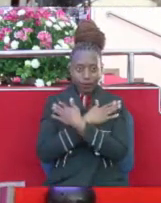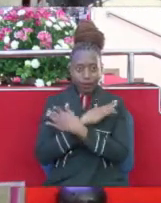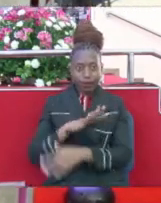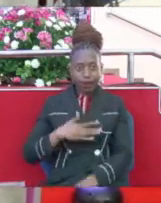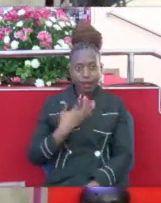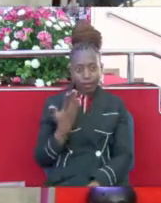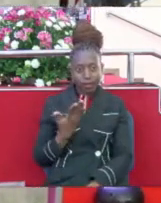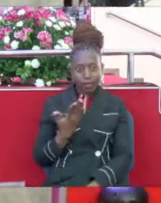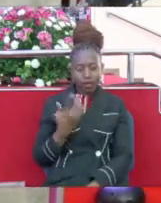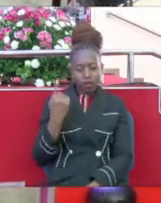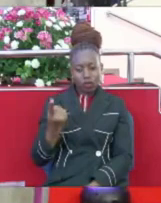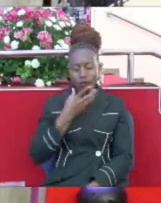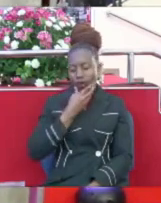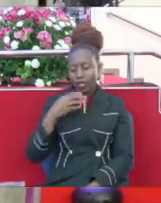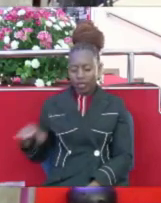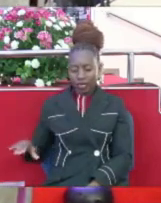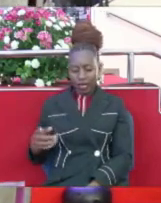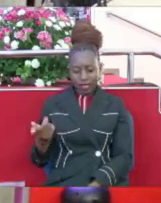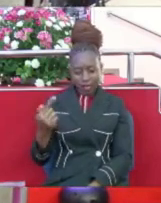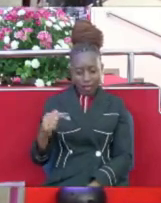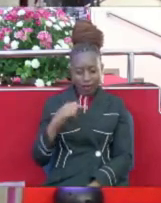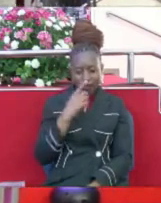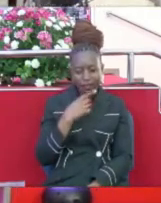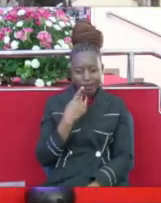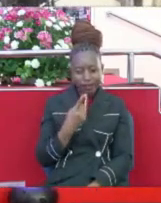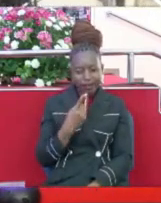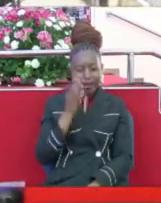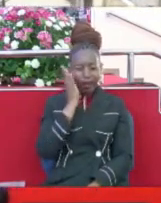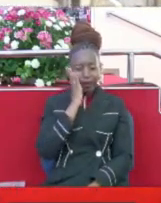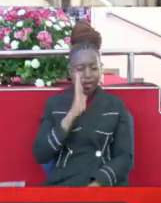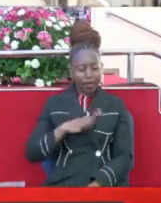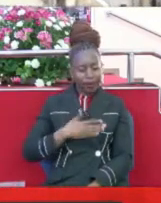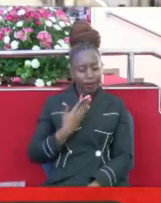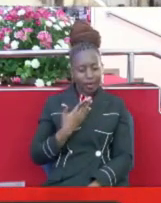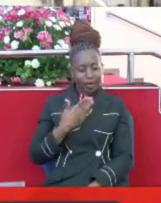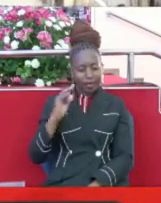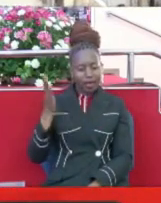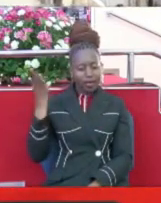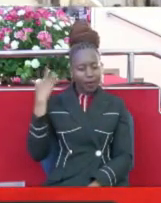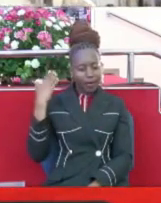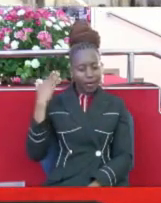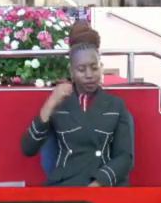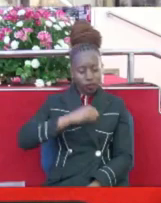And so one of the sons came and told us, you know what, mom would wake up and she would pray at the top of her